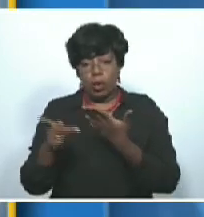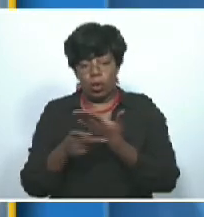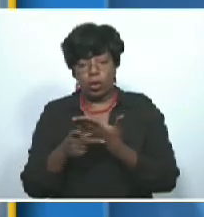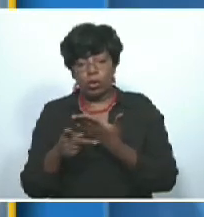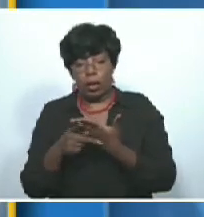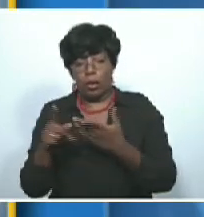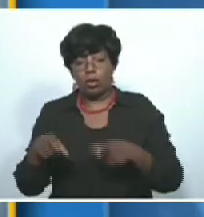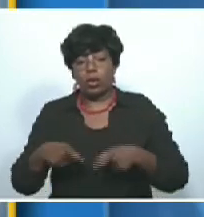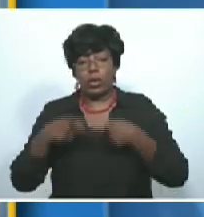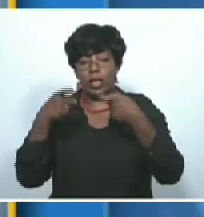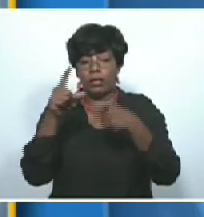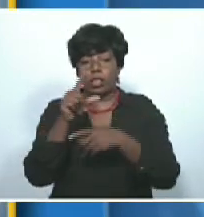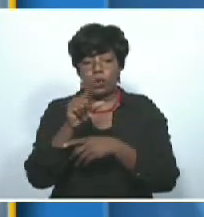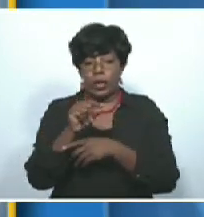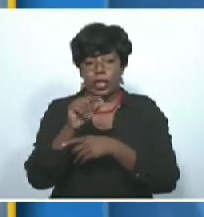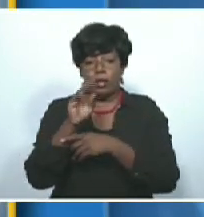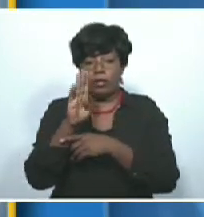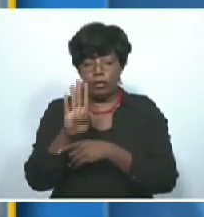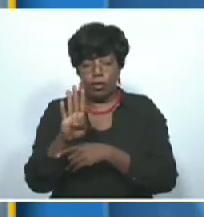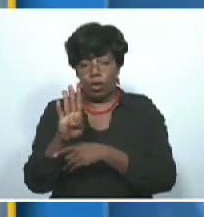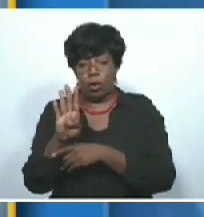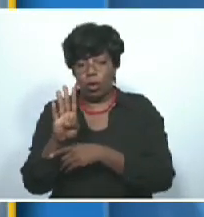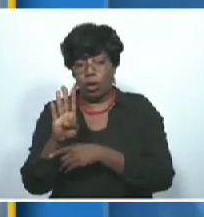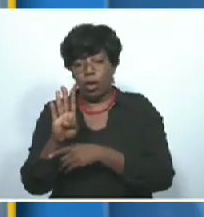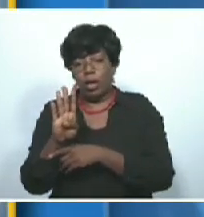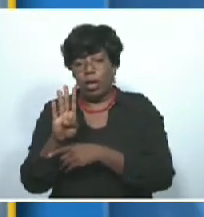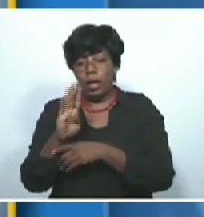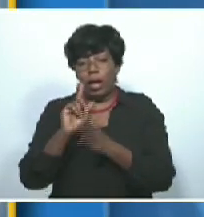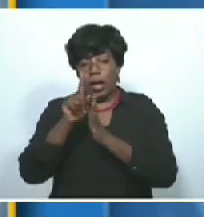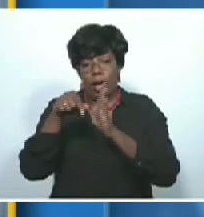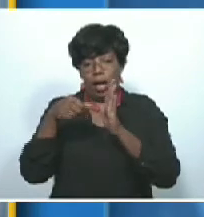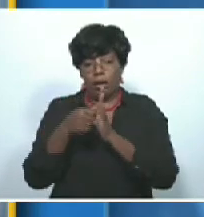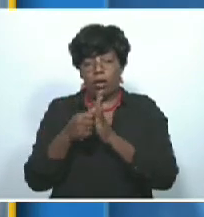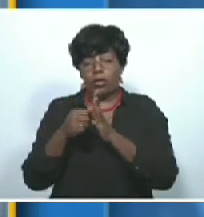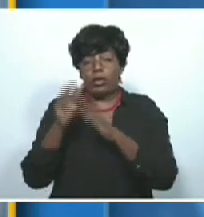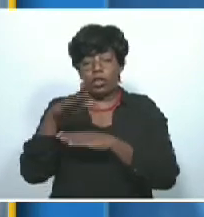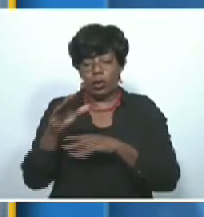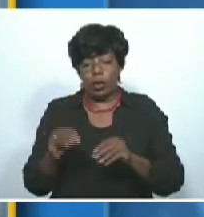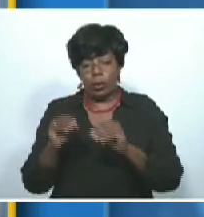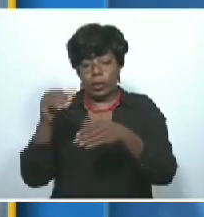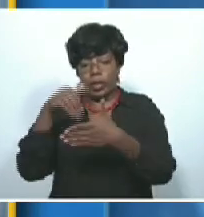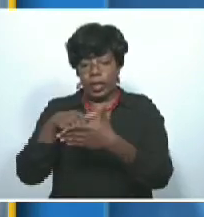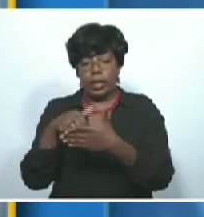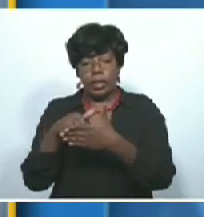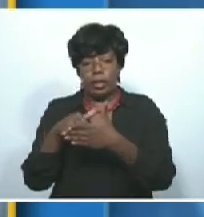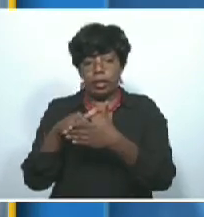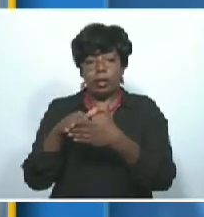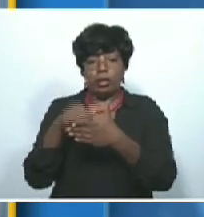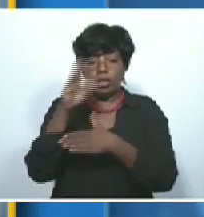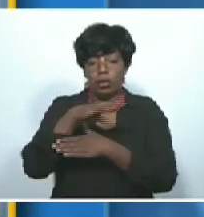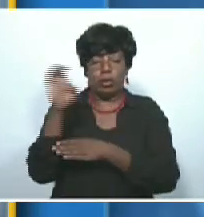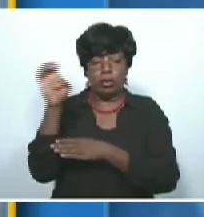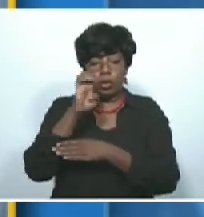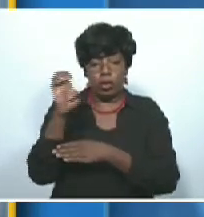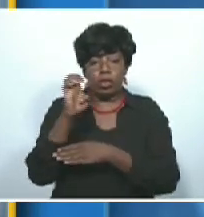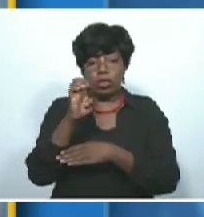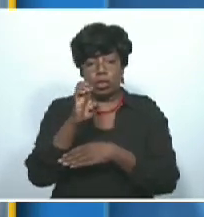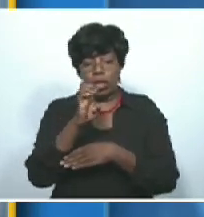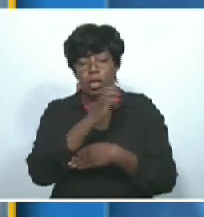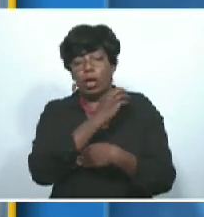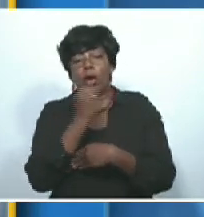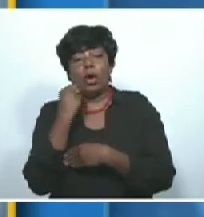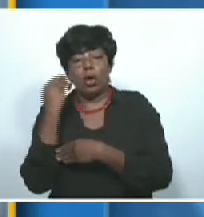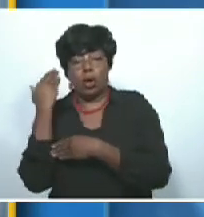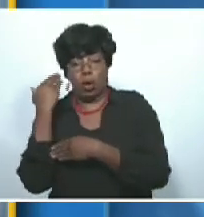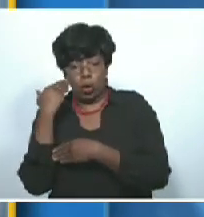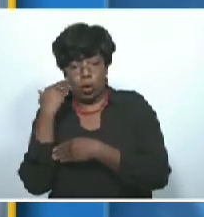also provides a 24-hour care for children placed in the Billy Lane Children's Home, Children's Emergency Hostel, Elizabeth Estates Children's